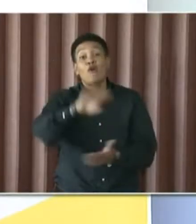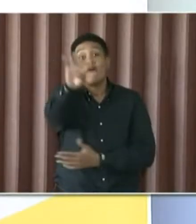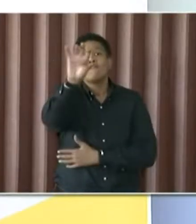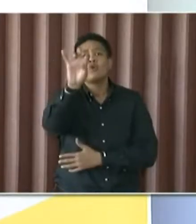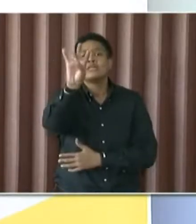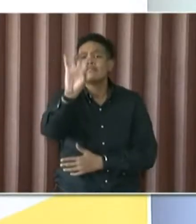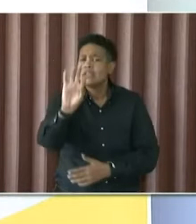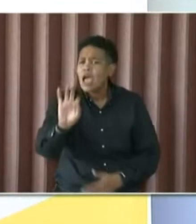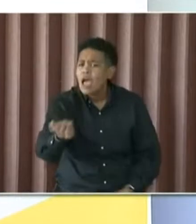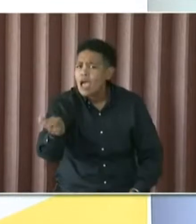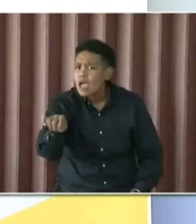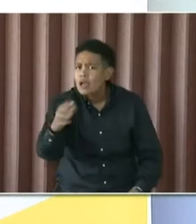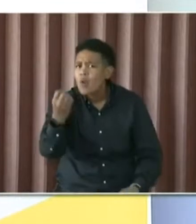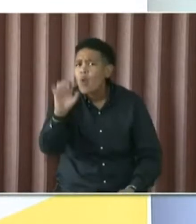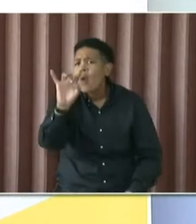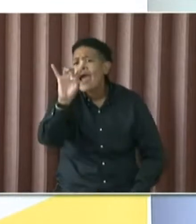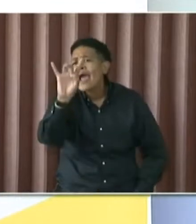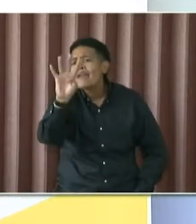31,479, or